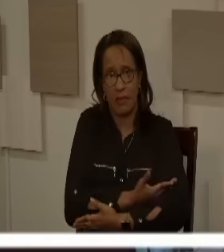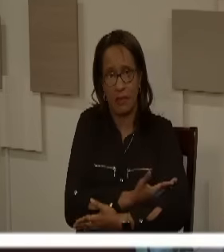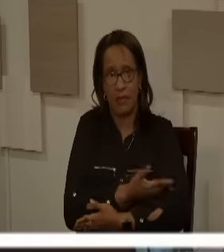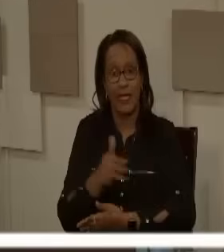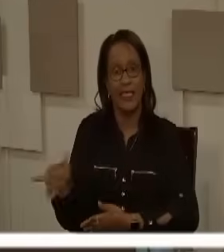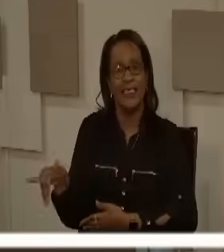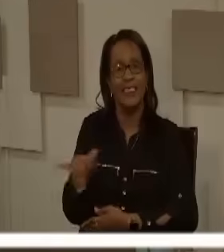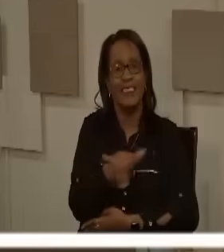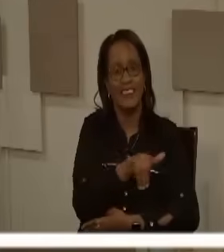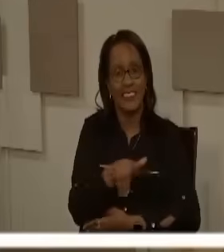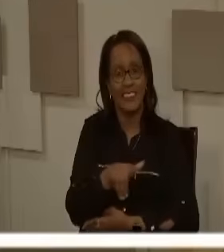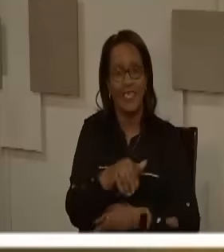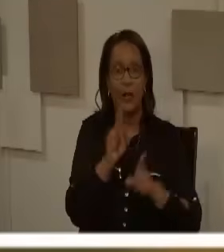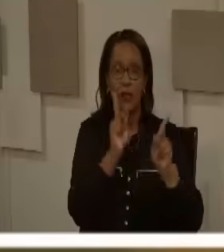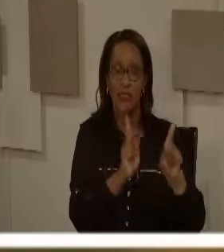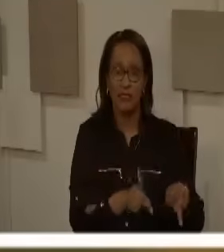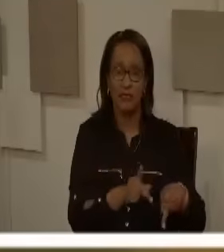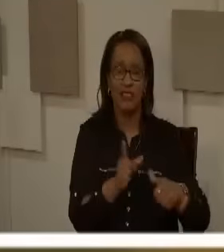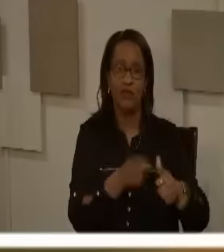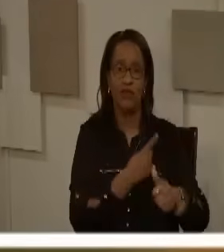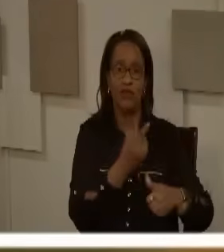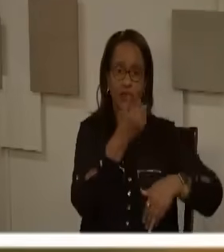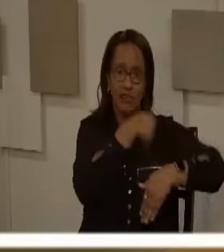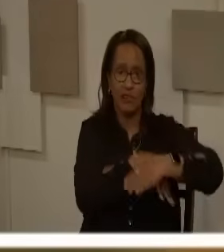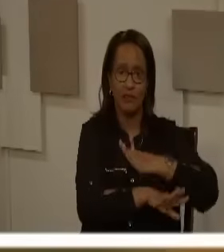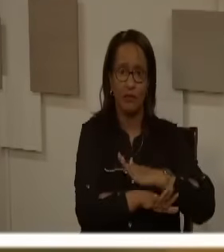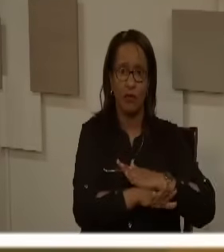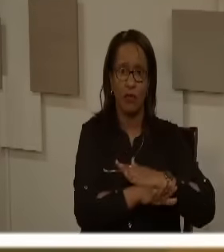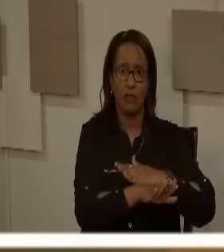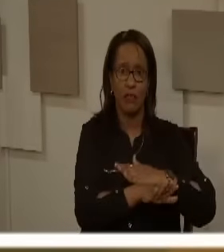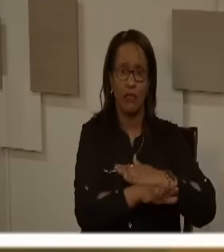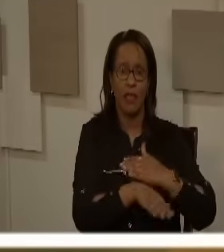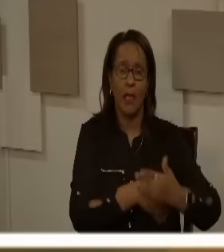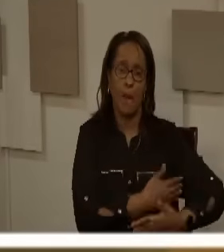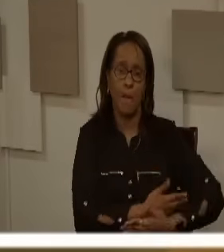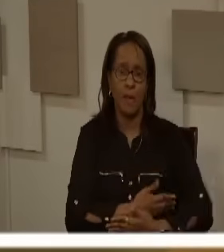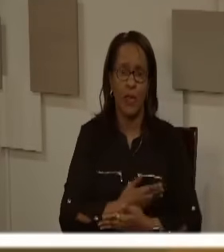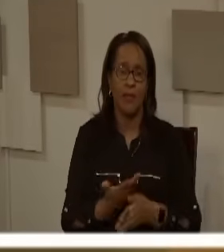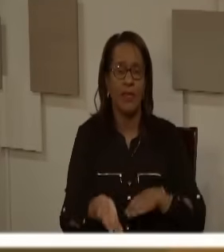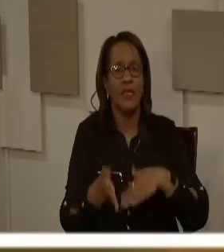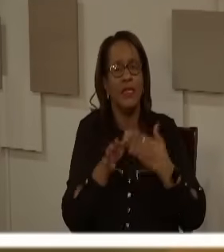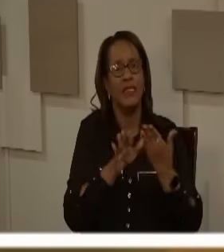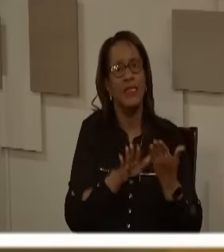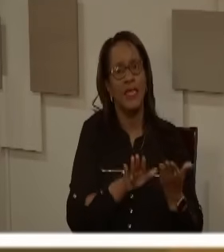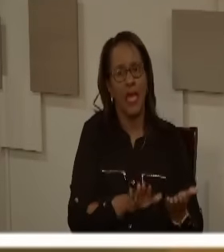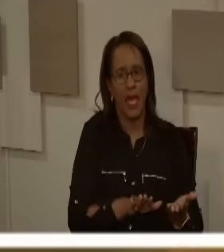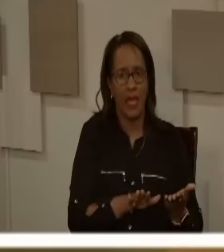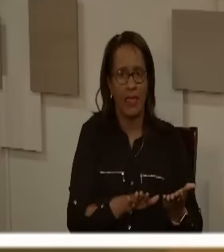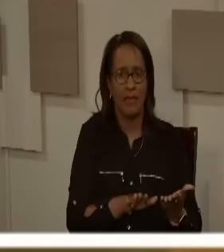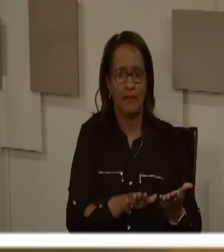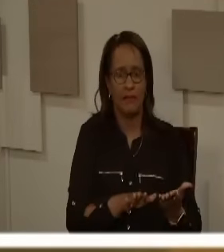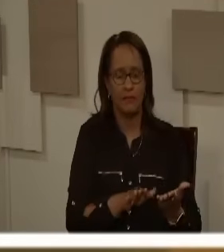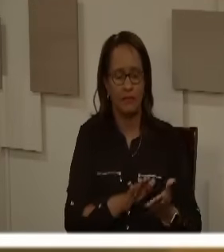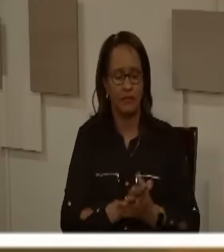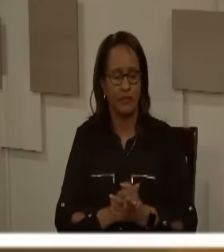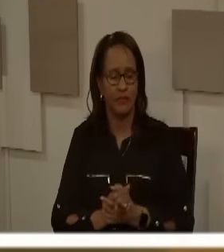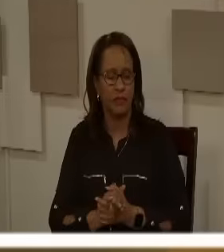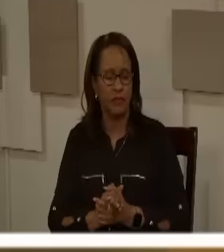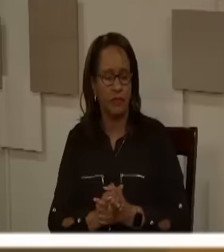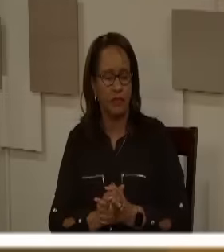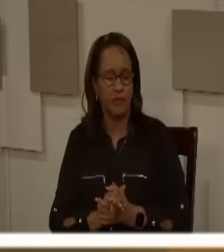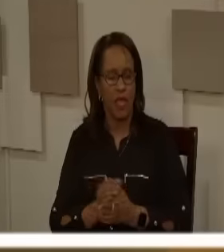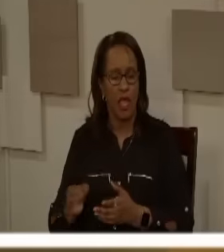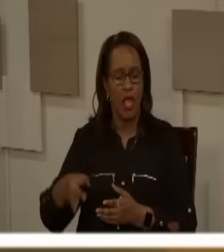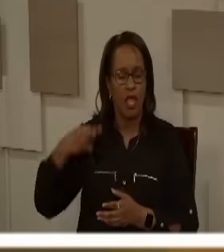child. When that day comes, there will be great mourning in Judah, like the mourning over the plains. And